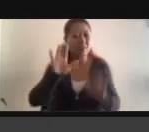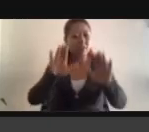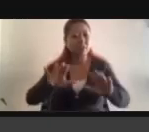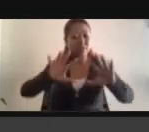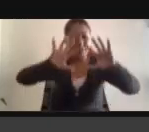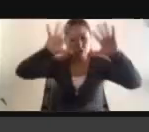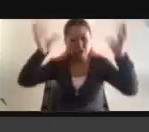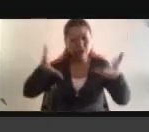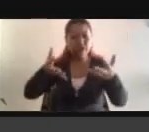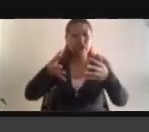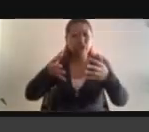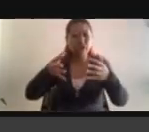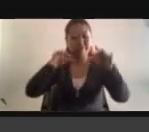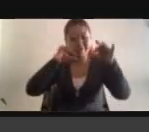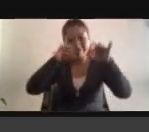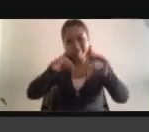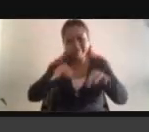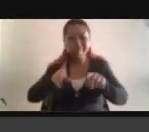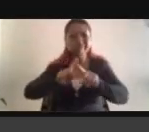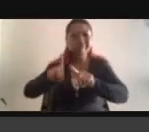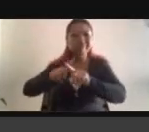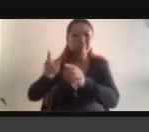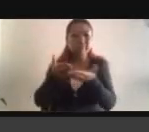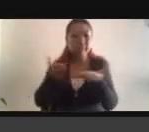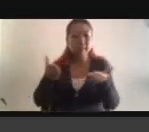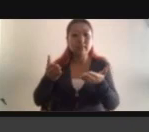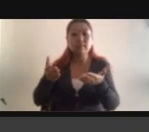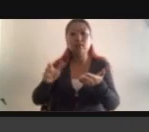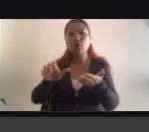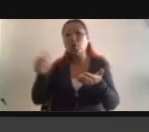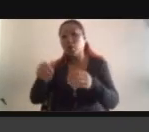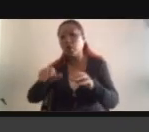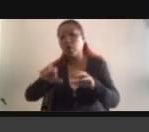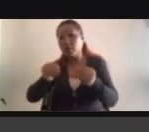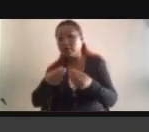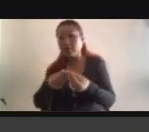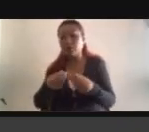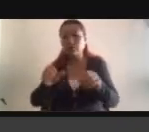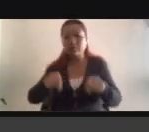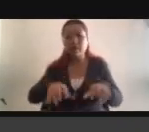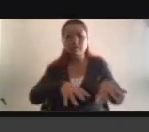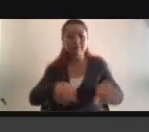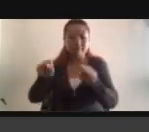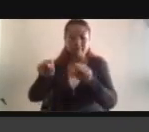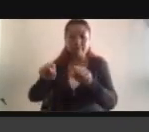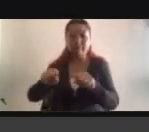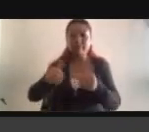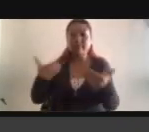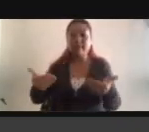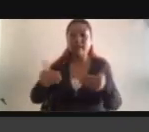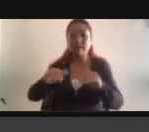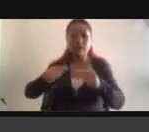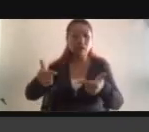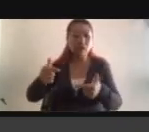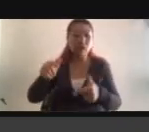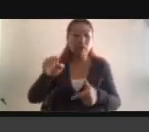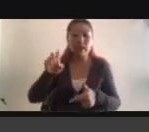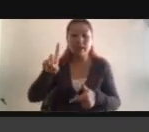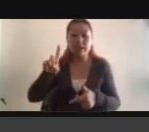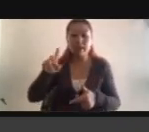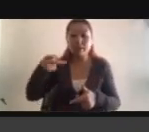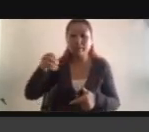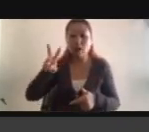so many things that different organizations can do. Next, we are going to go to Dr. Ed Powers, and I